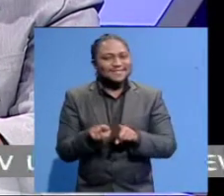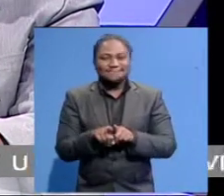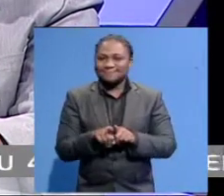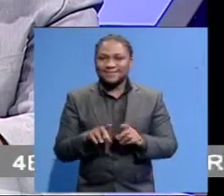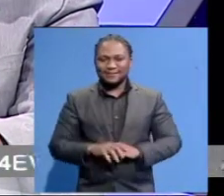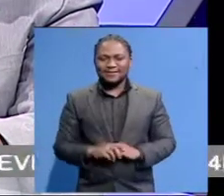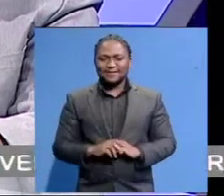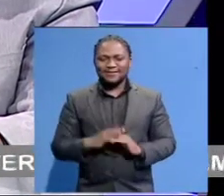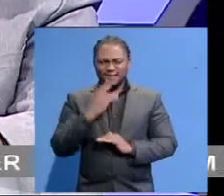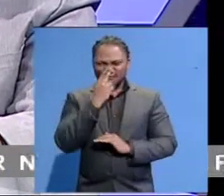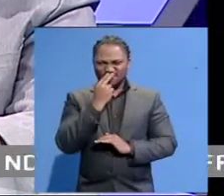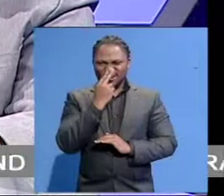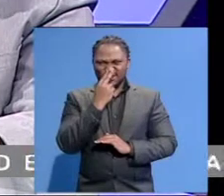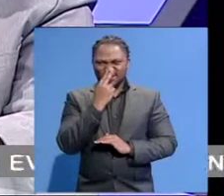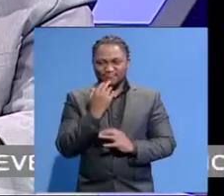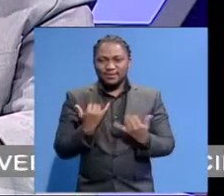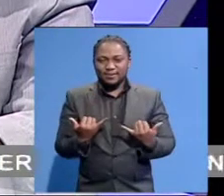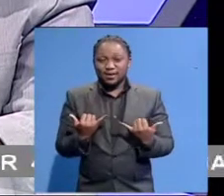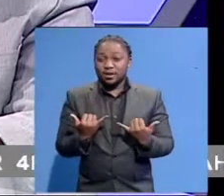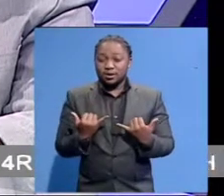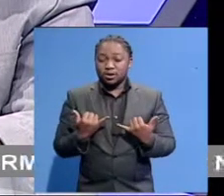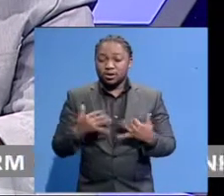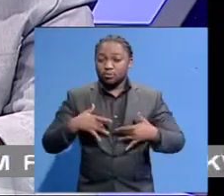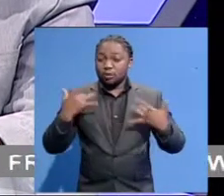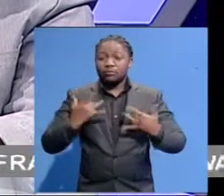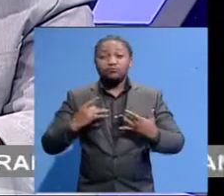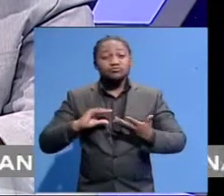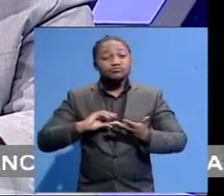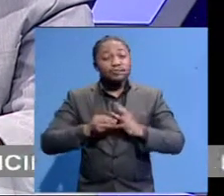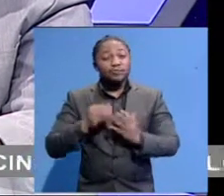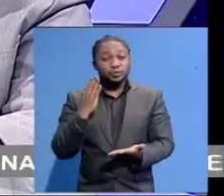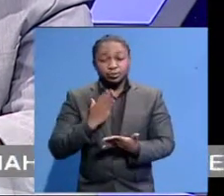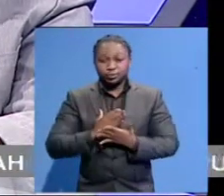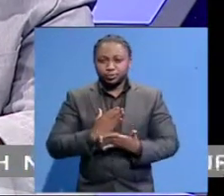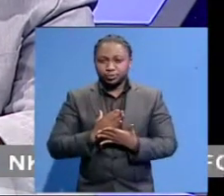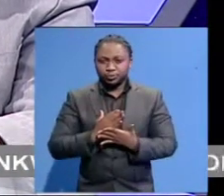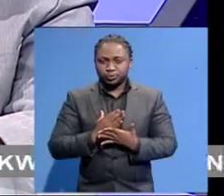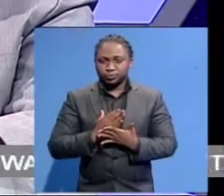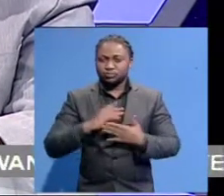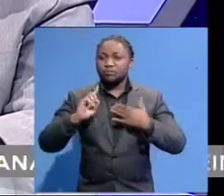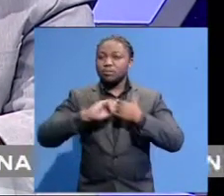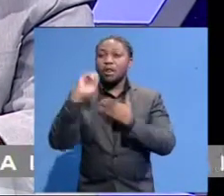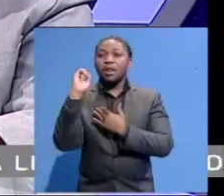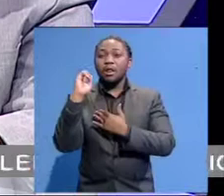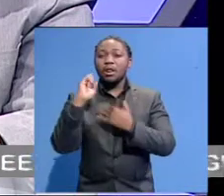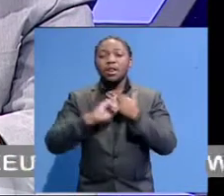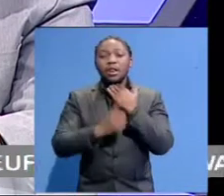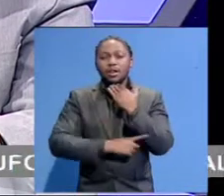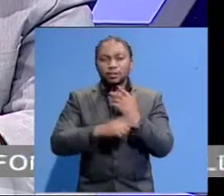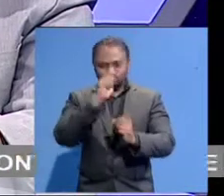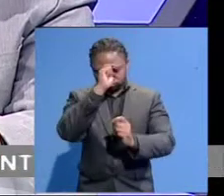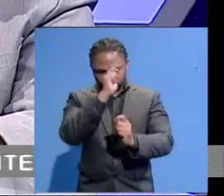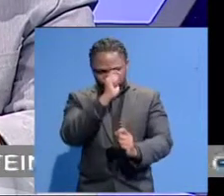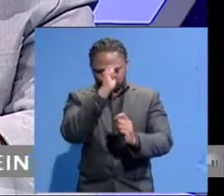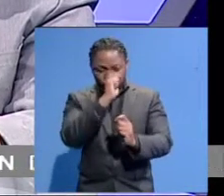particular show's there to record our last tributes before we lay